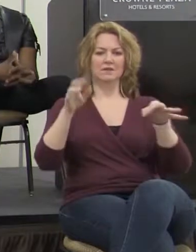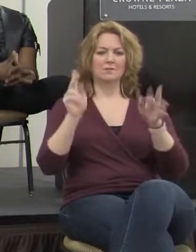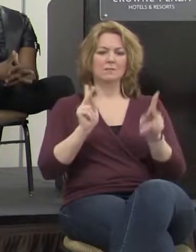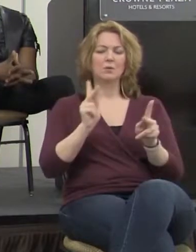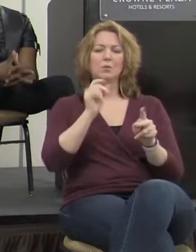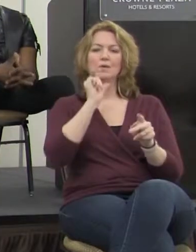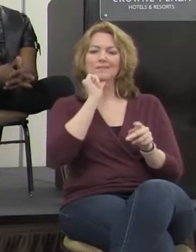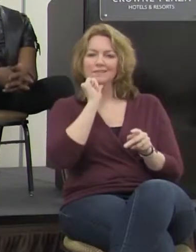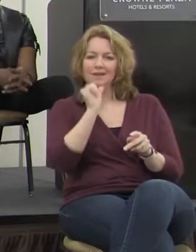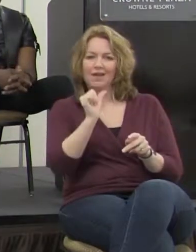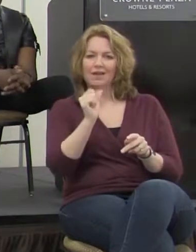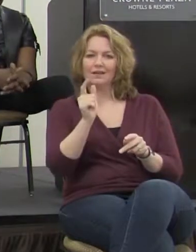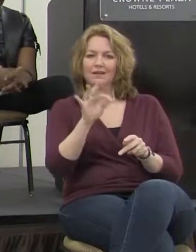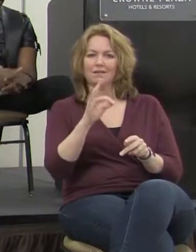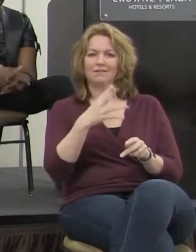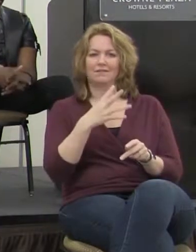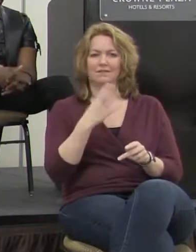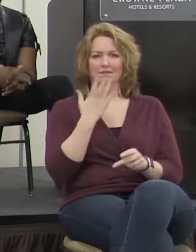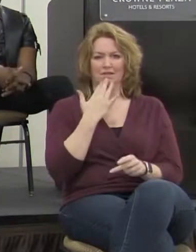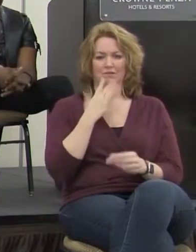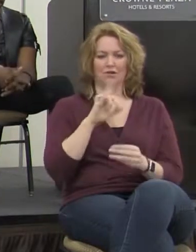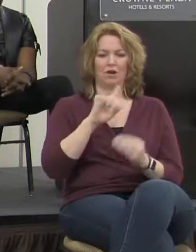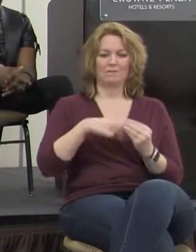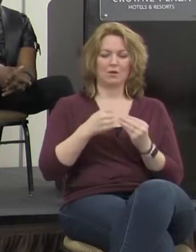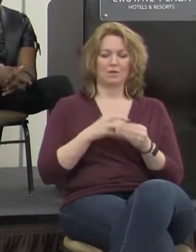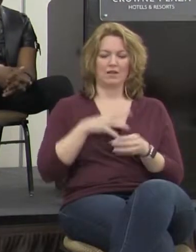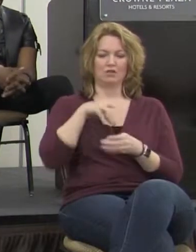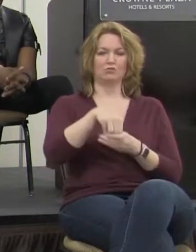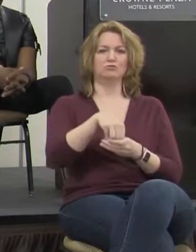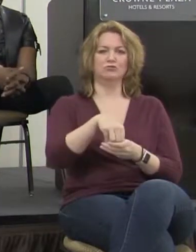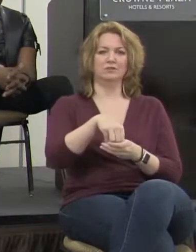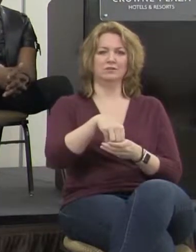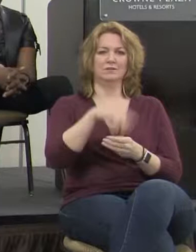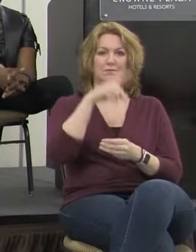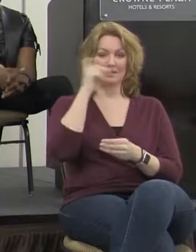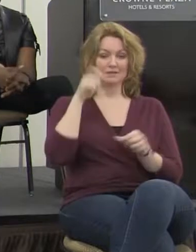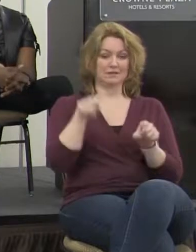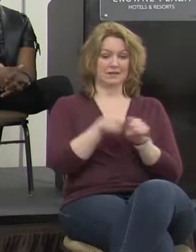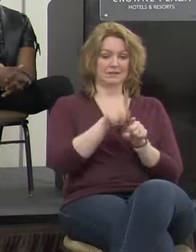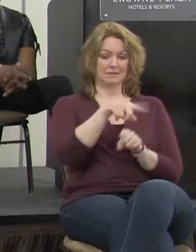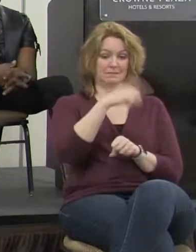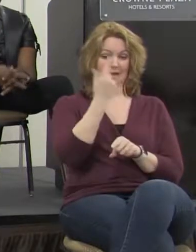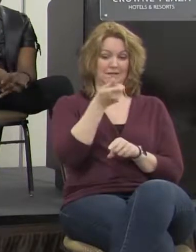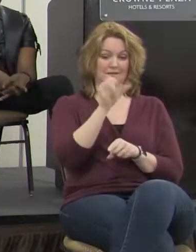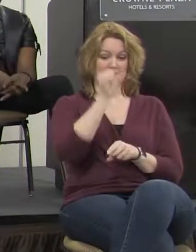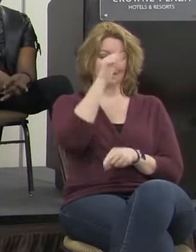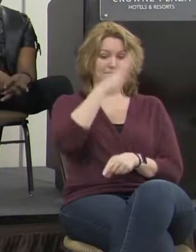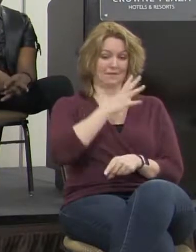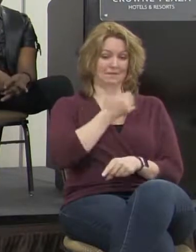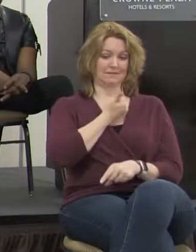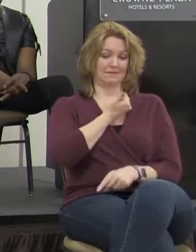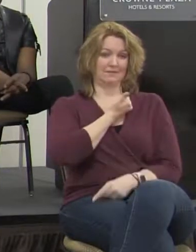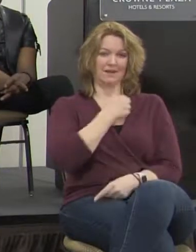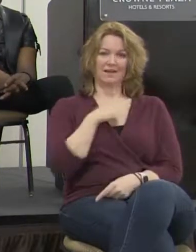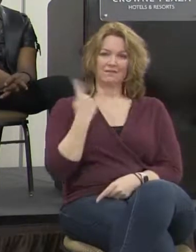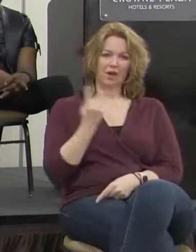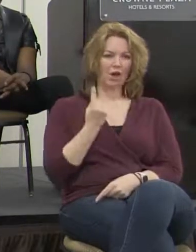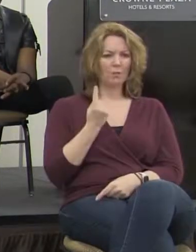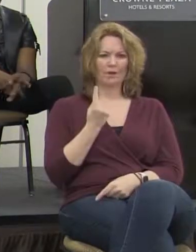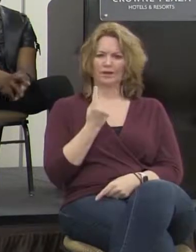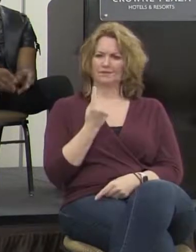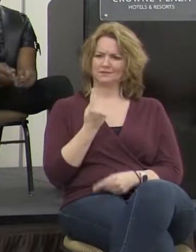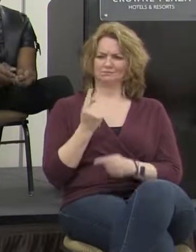of color about inclusion and about, because speaking as a black gay man myself, I've always viewed the